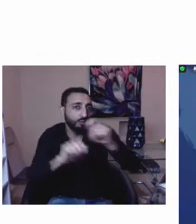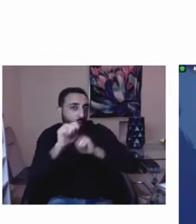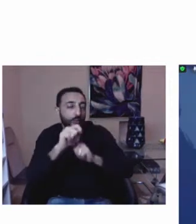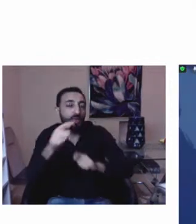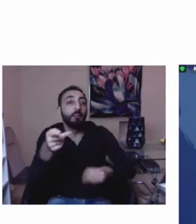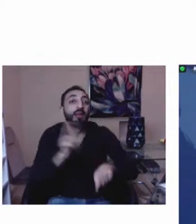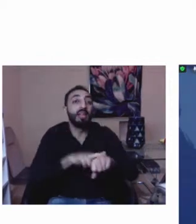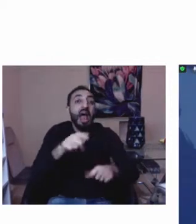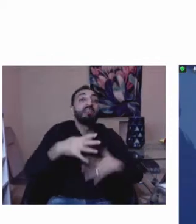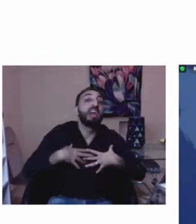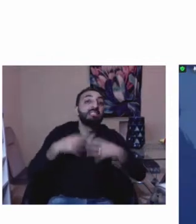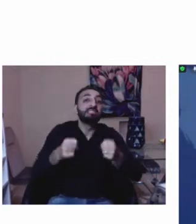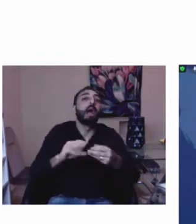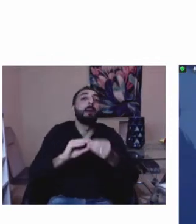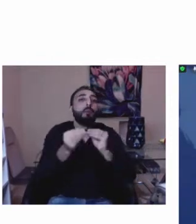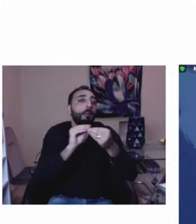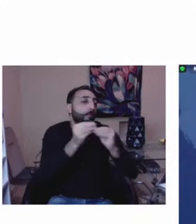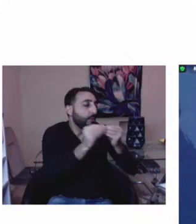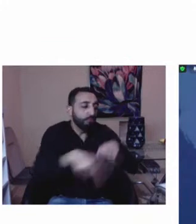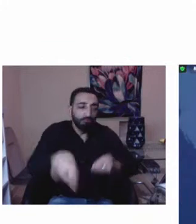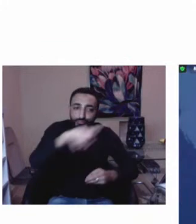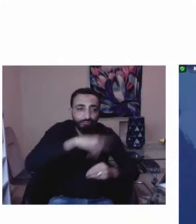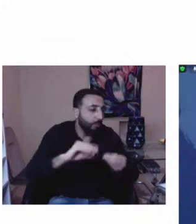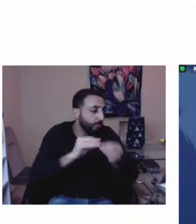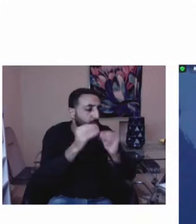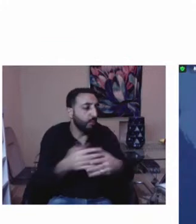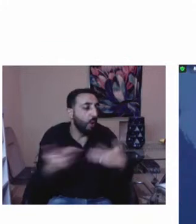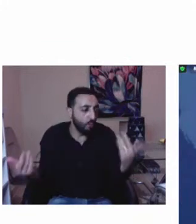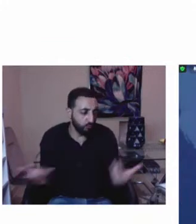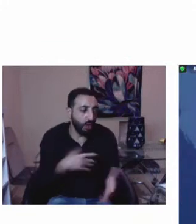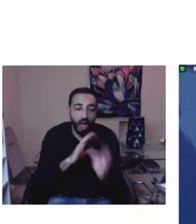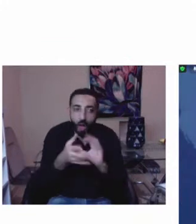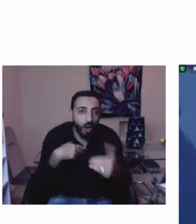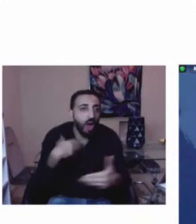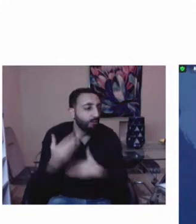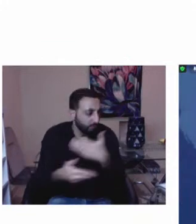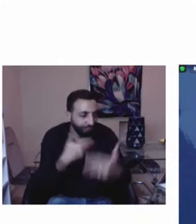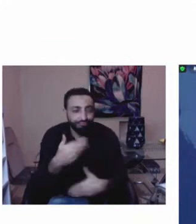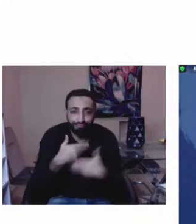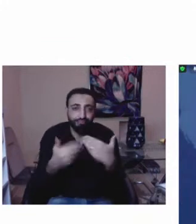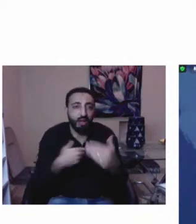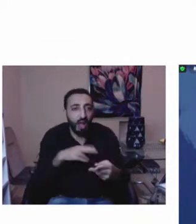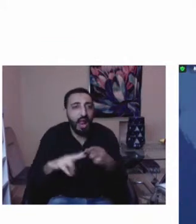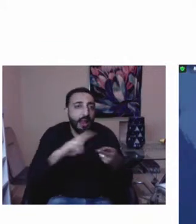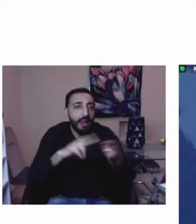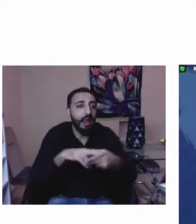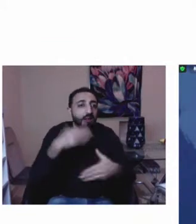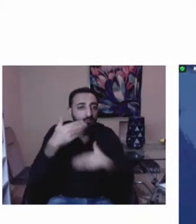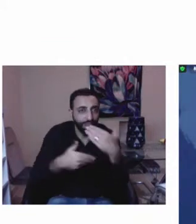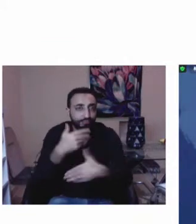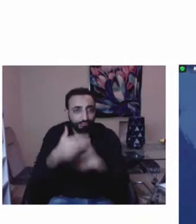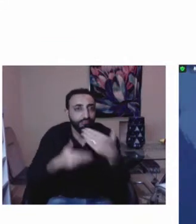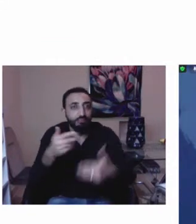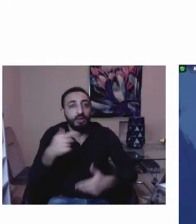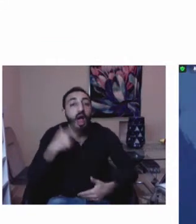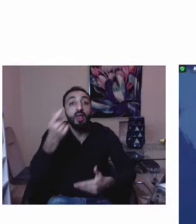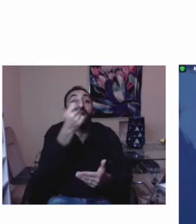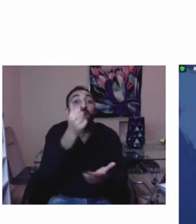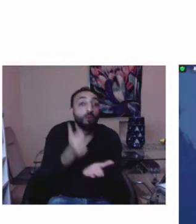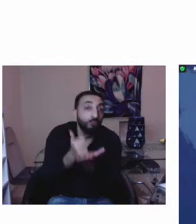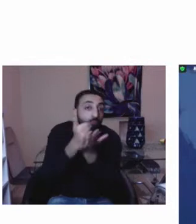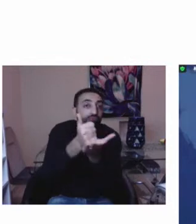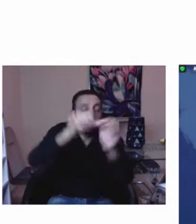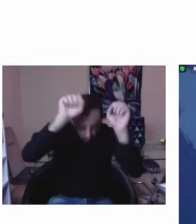UNICEF's report on financing for young people in peace building provides some useful points on what this could